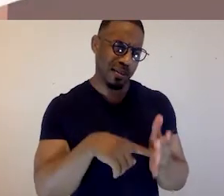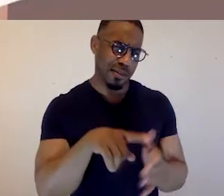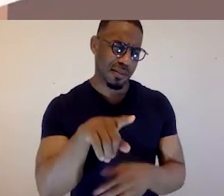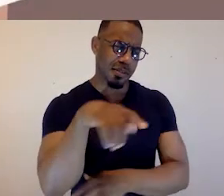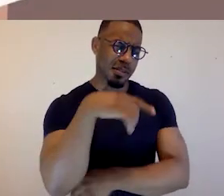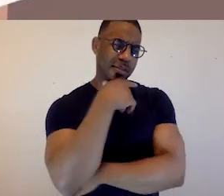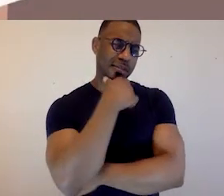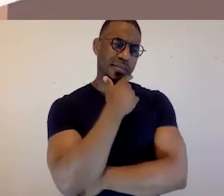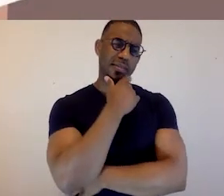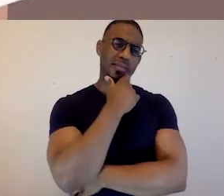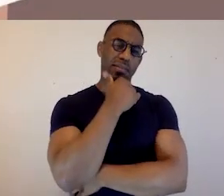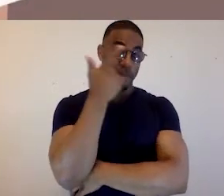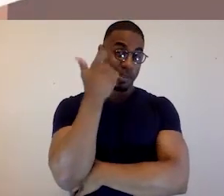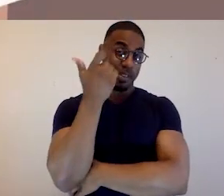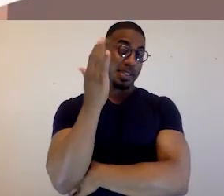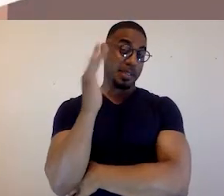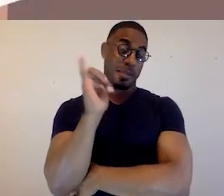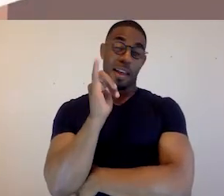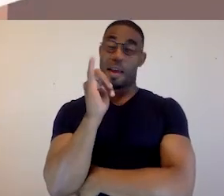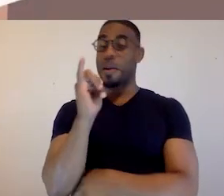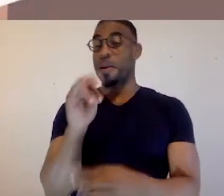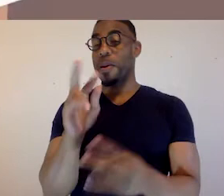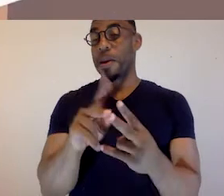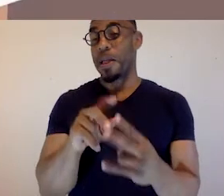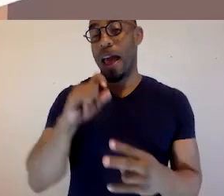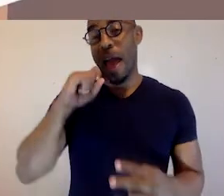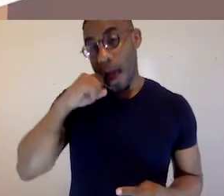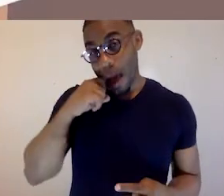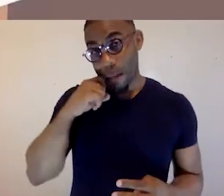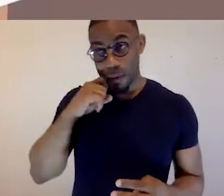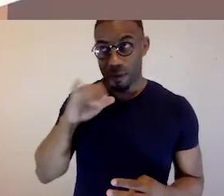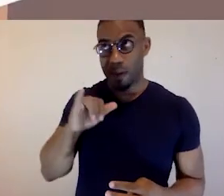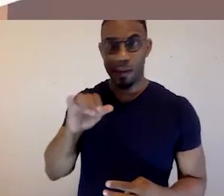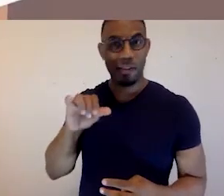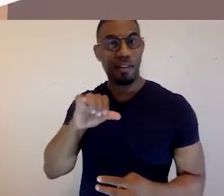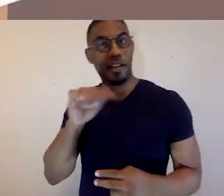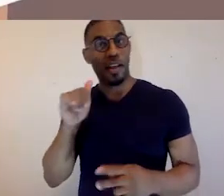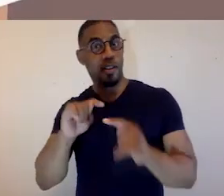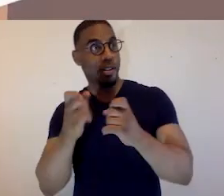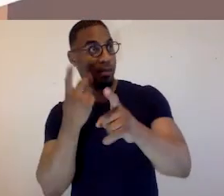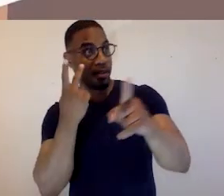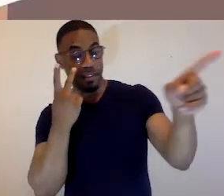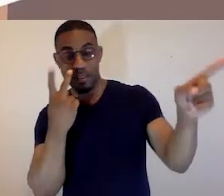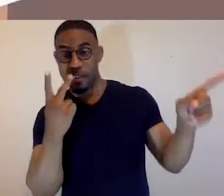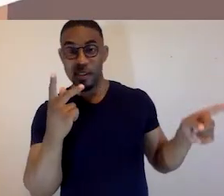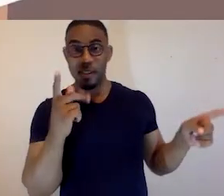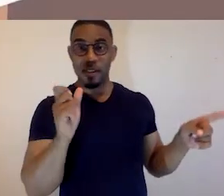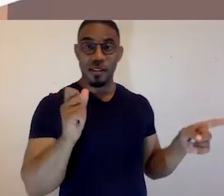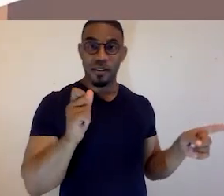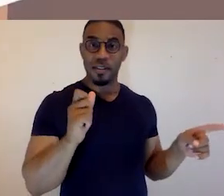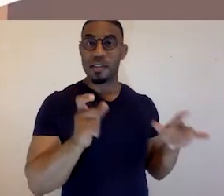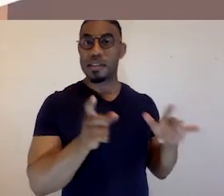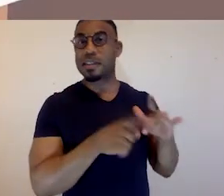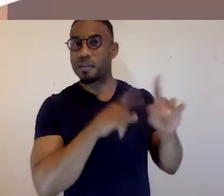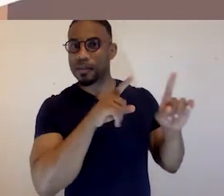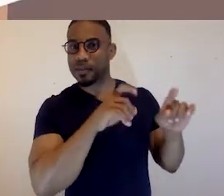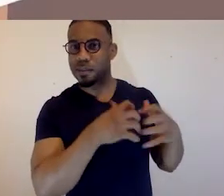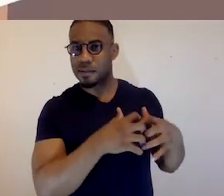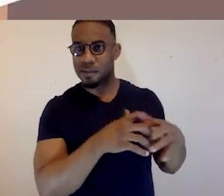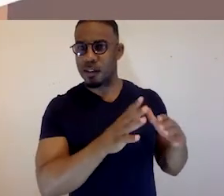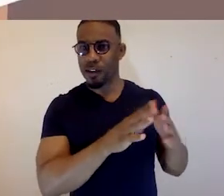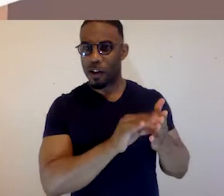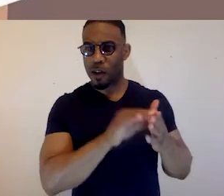this? Because it seems like either Apple is like the other teams I've seen and they skip testing their machine